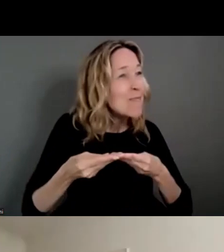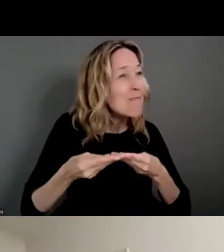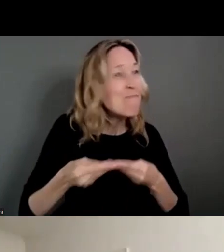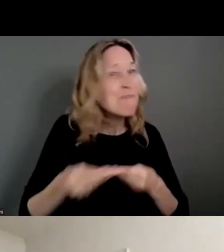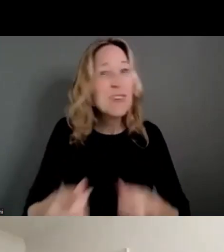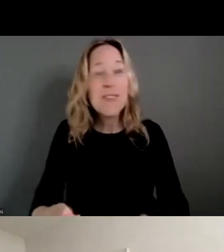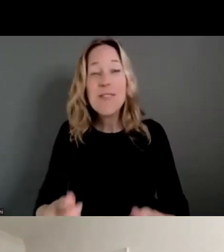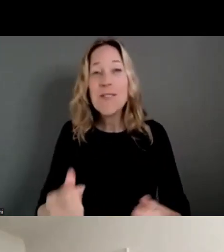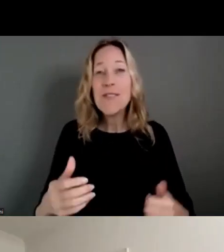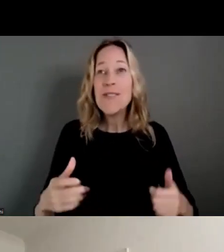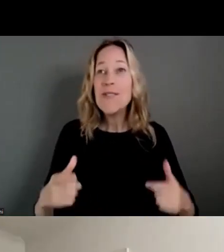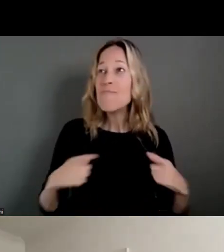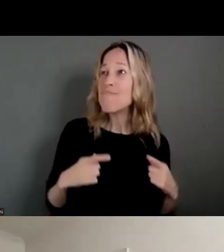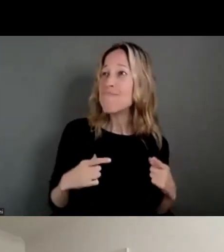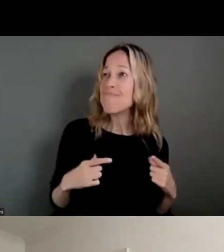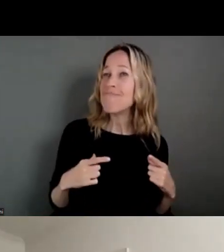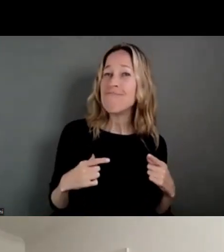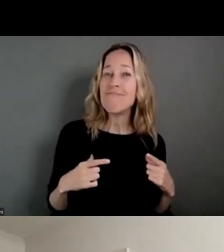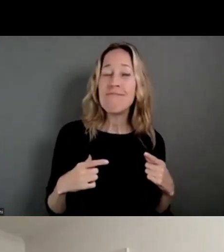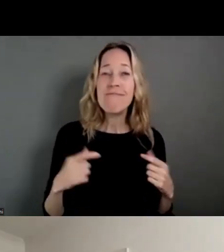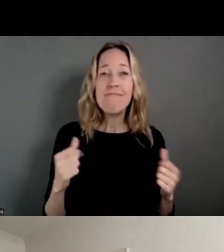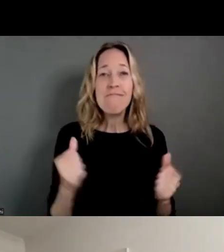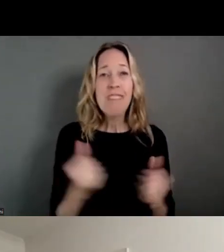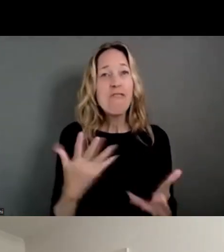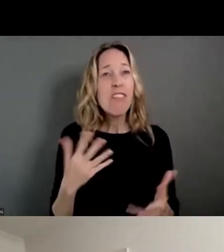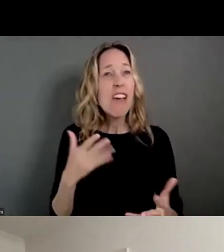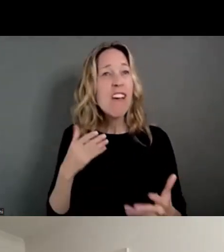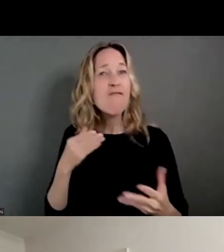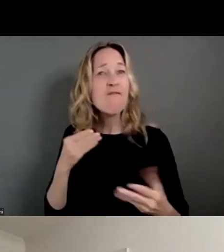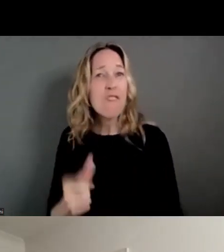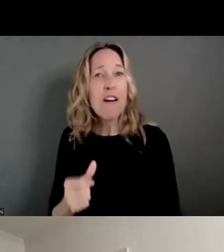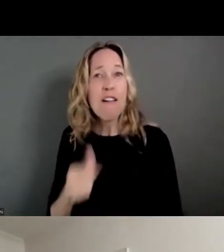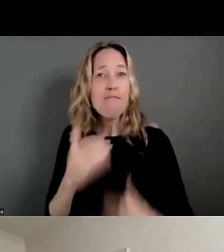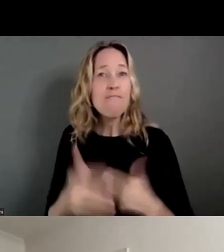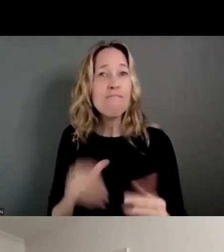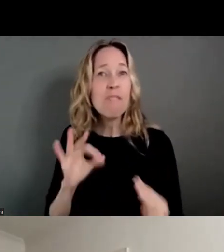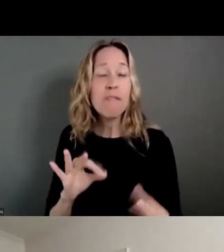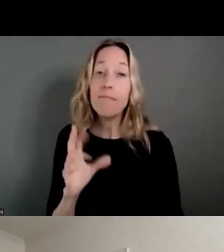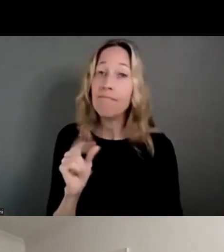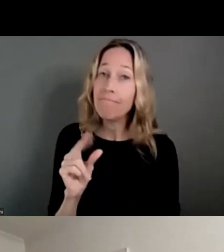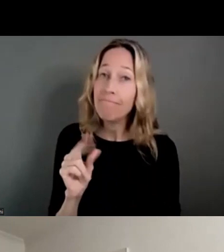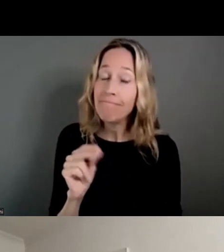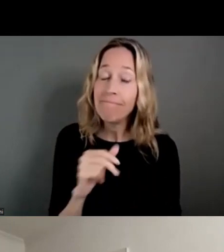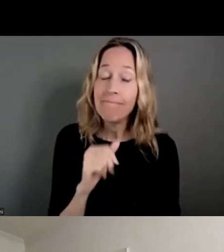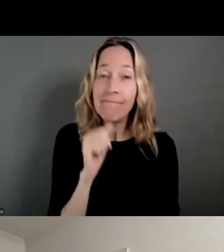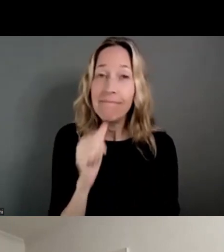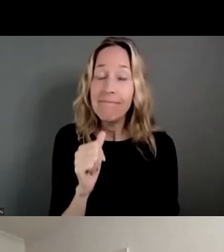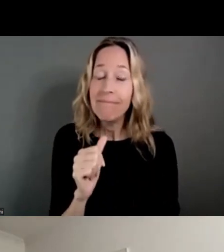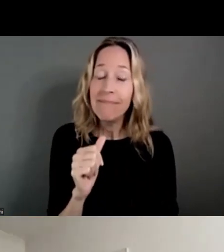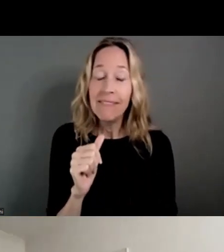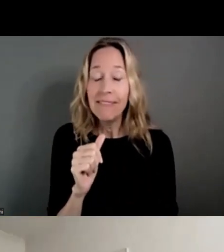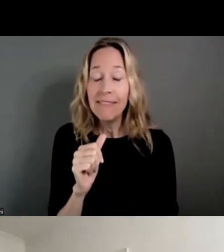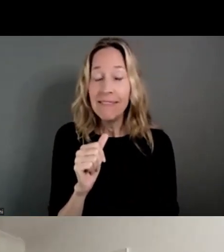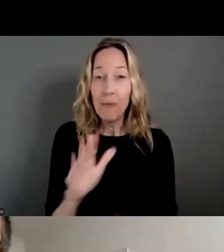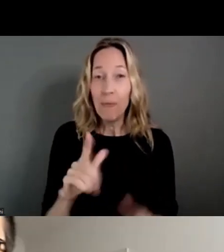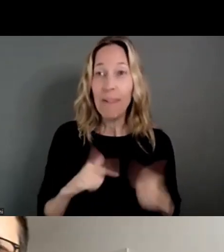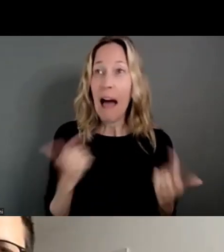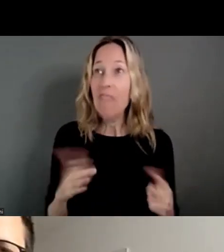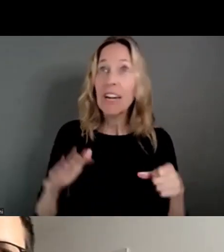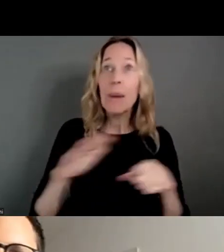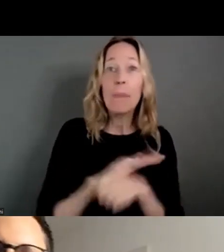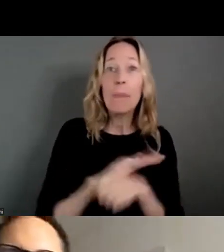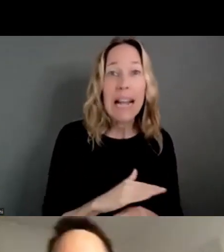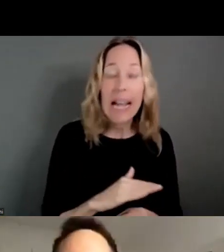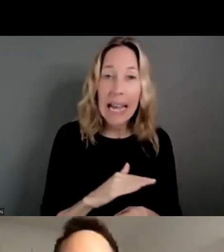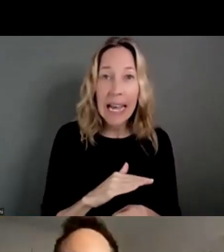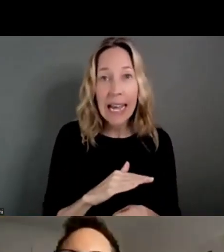make your life complete. One thing I would say, and I'm going to just slightly deviate from what Jayme was saying a